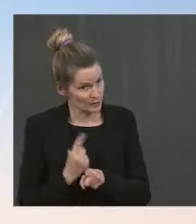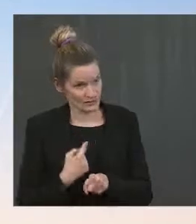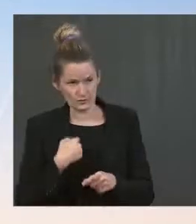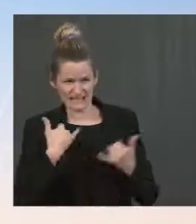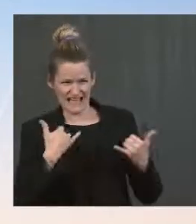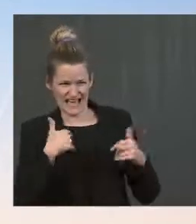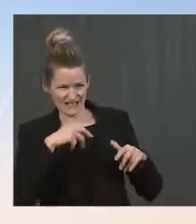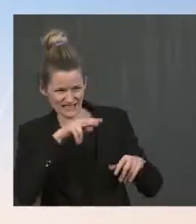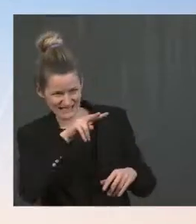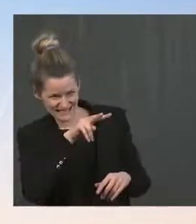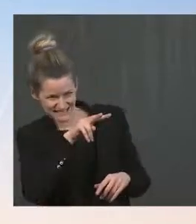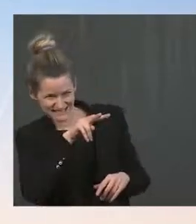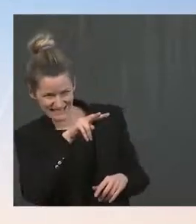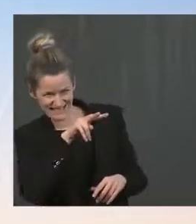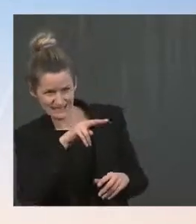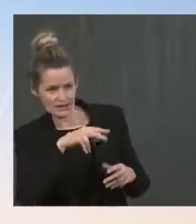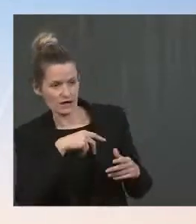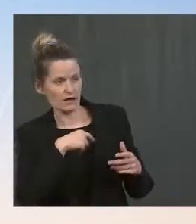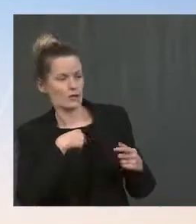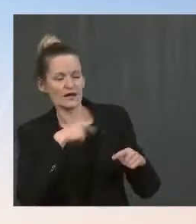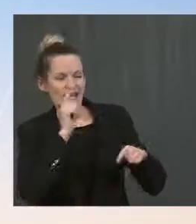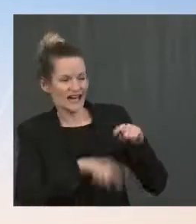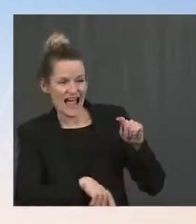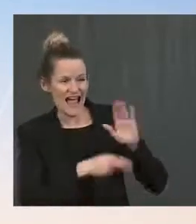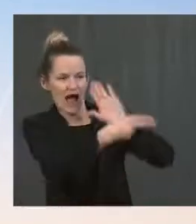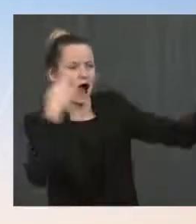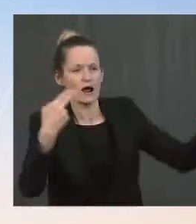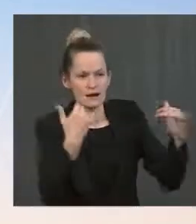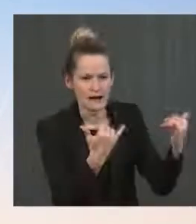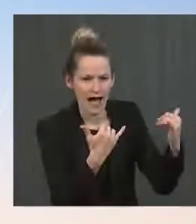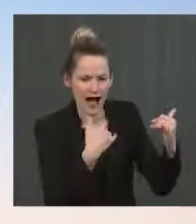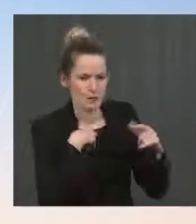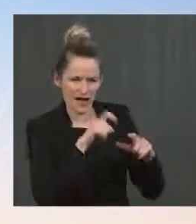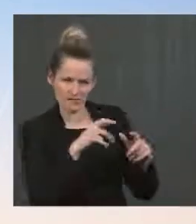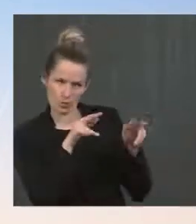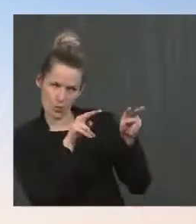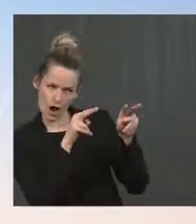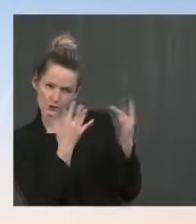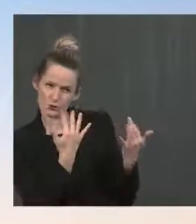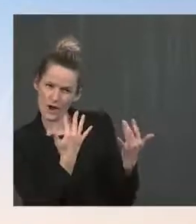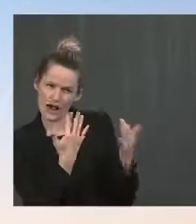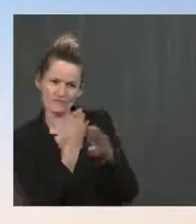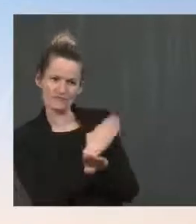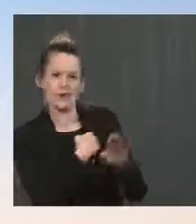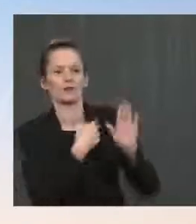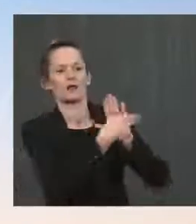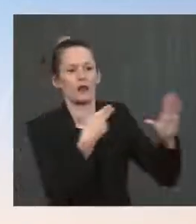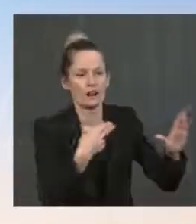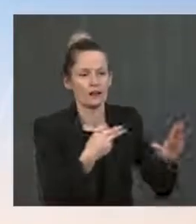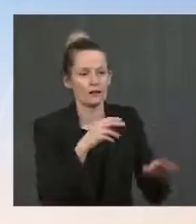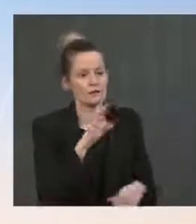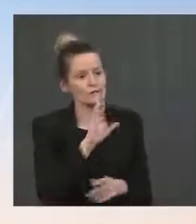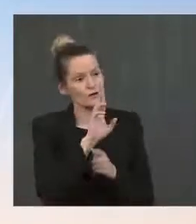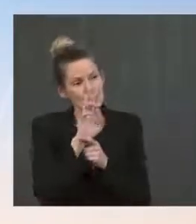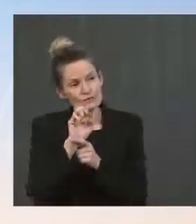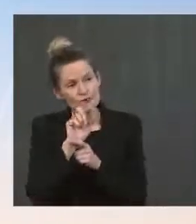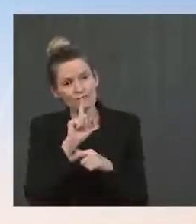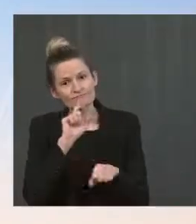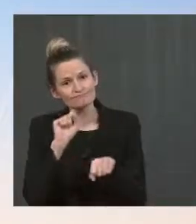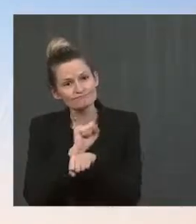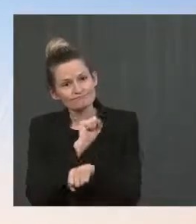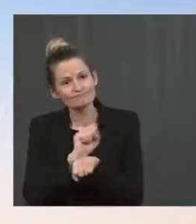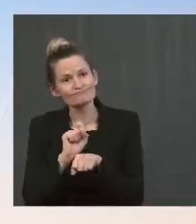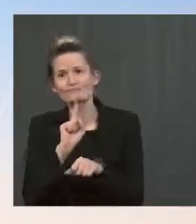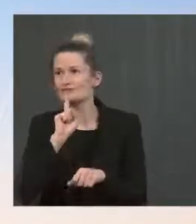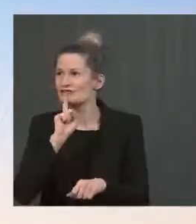dealing with a reality world here where we have to engage in order to get American citizens and others out of the country. Go ahead. Jen, you mentioned that there will be news tomorrow